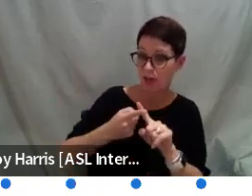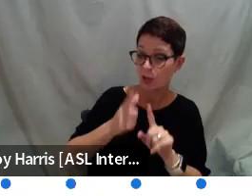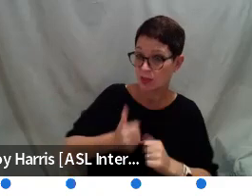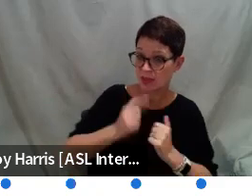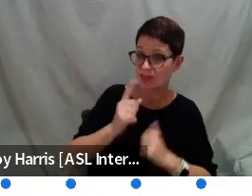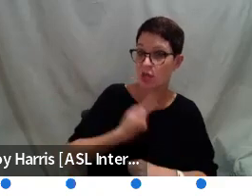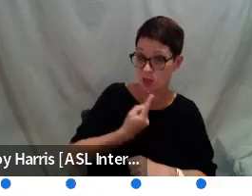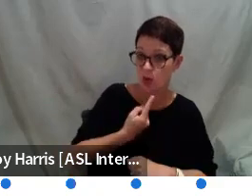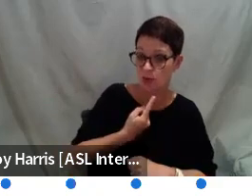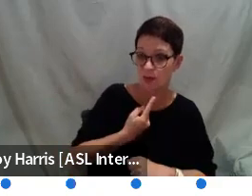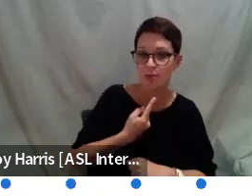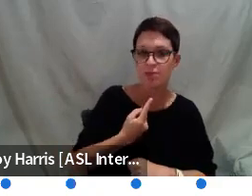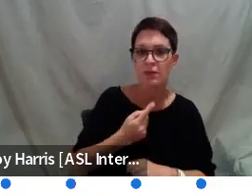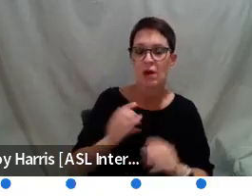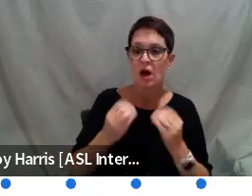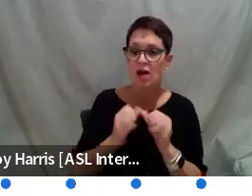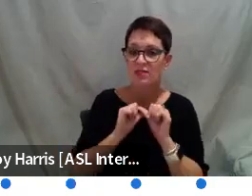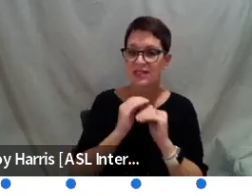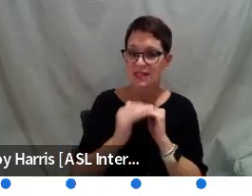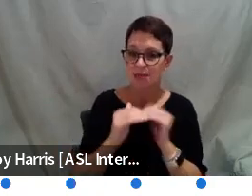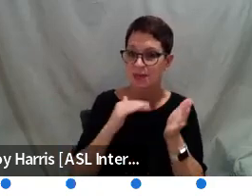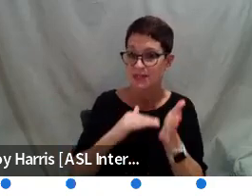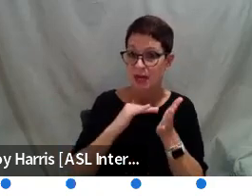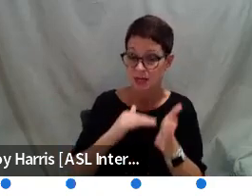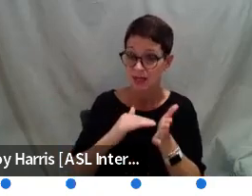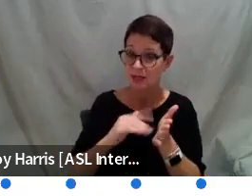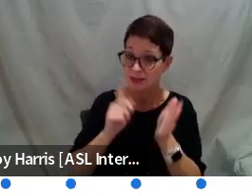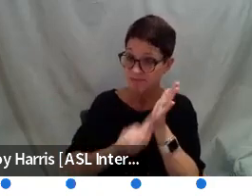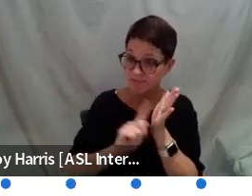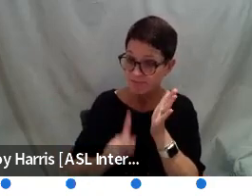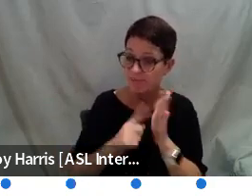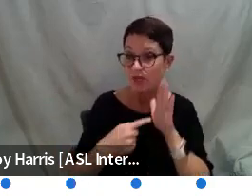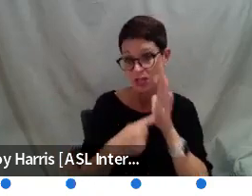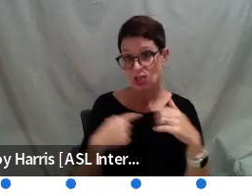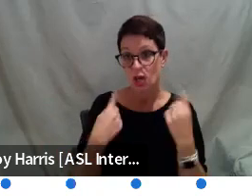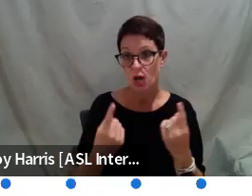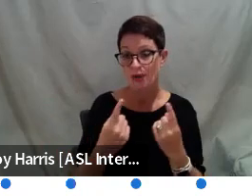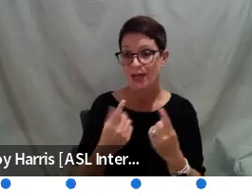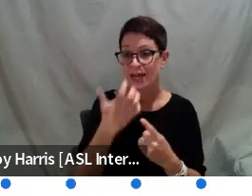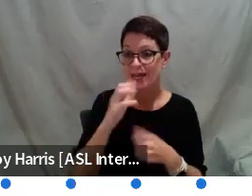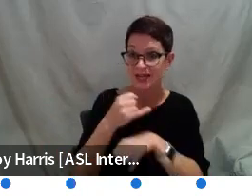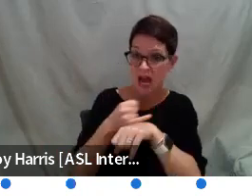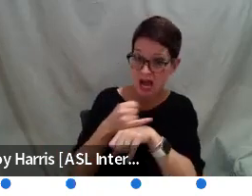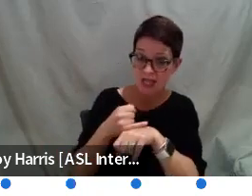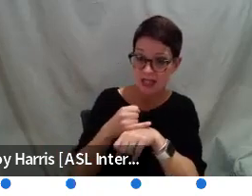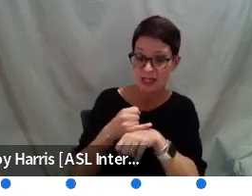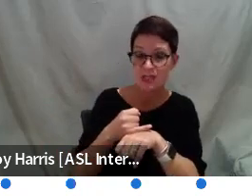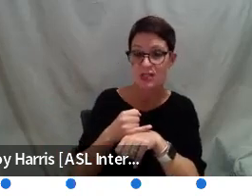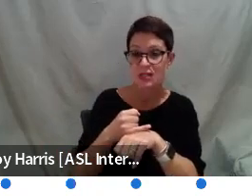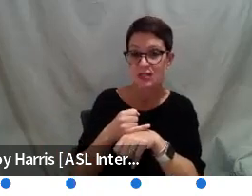The Office of Sustainability Studies have shown that heat islands are